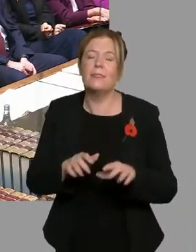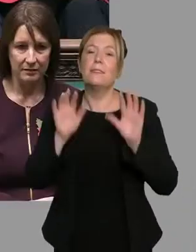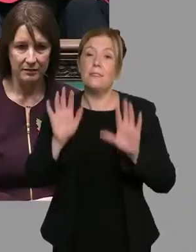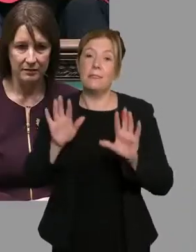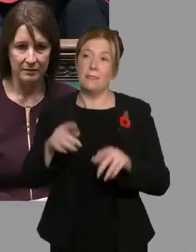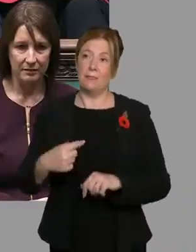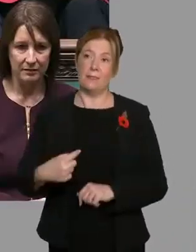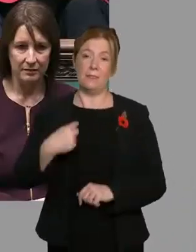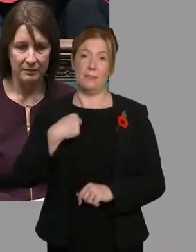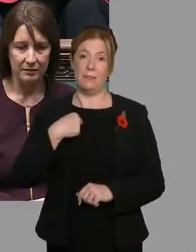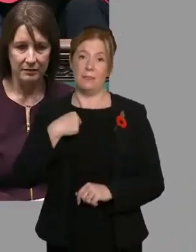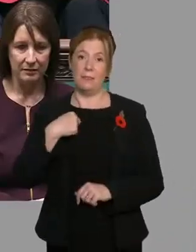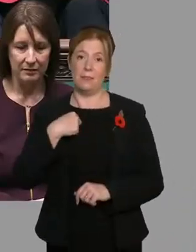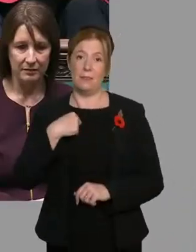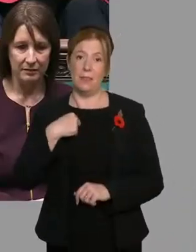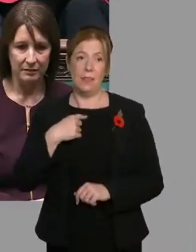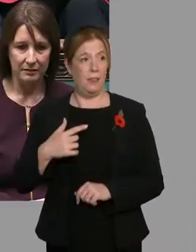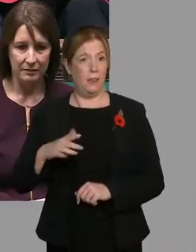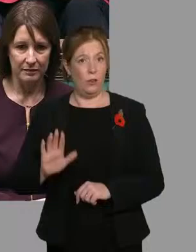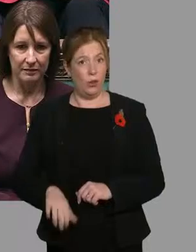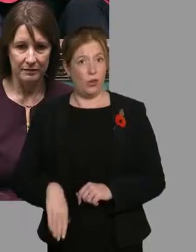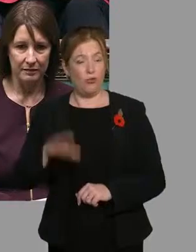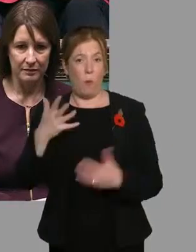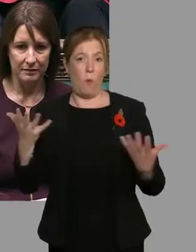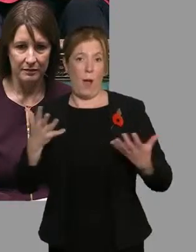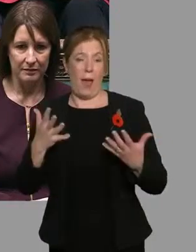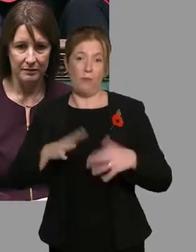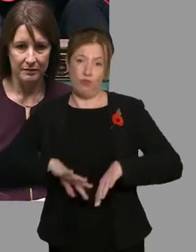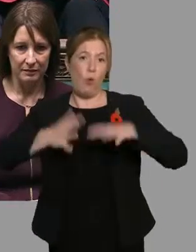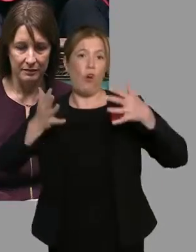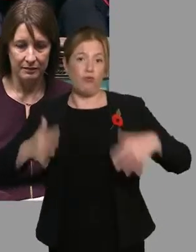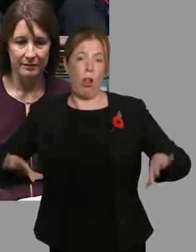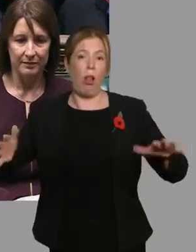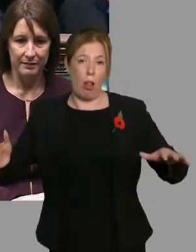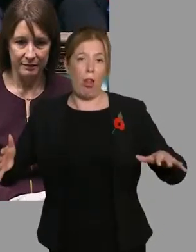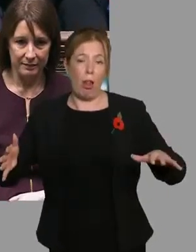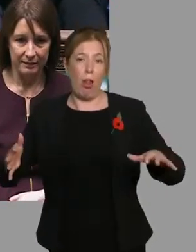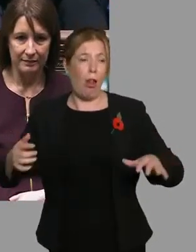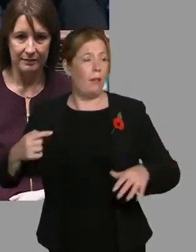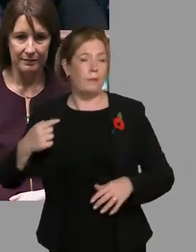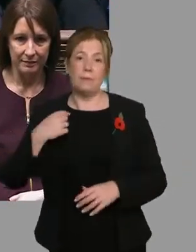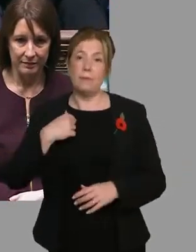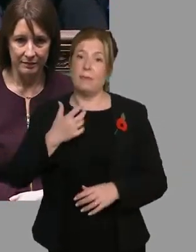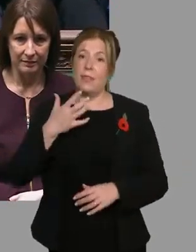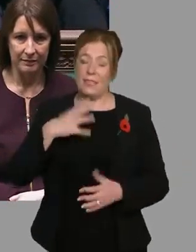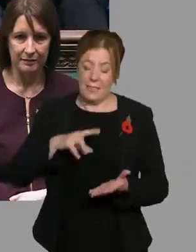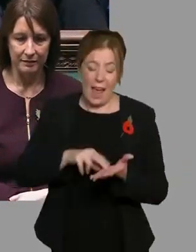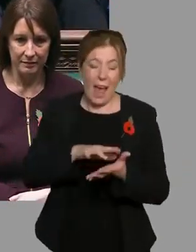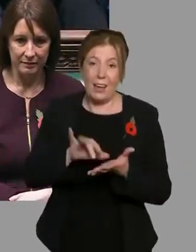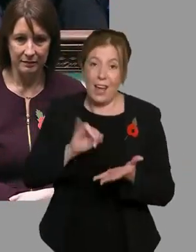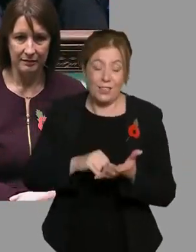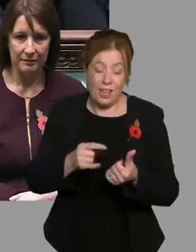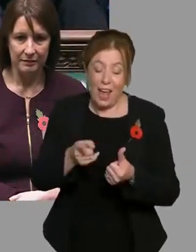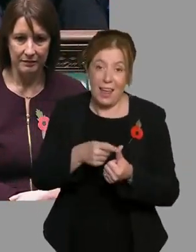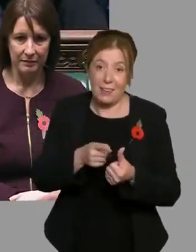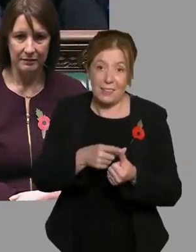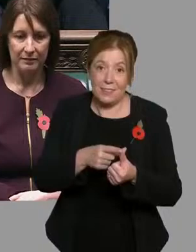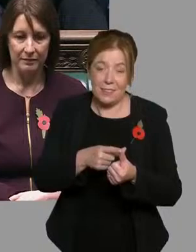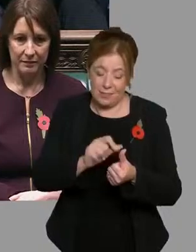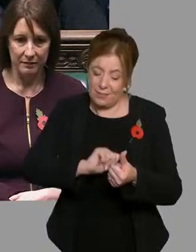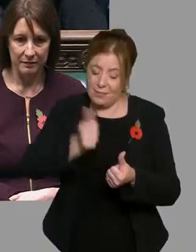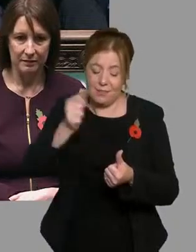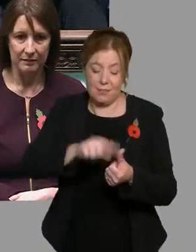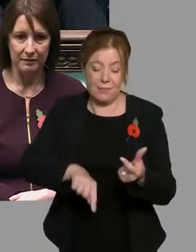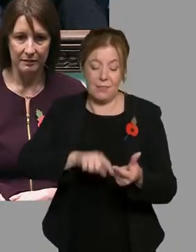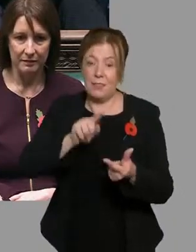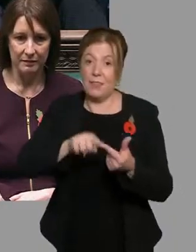I know that rural communities also need an NHS that's back on its feet. They also need schools that their children can go to